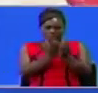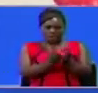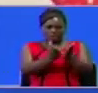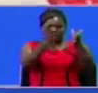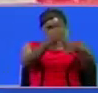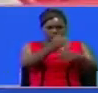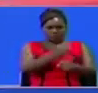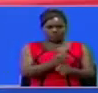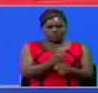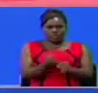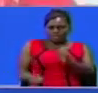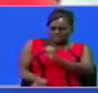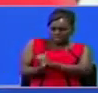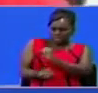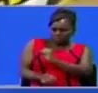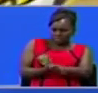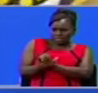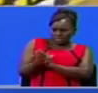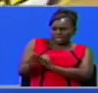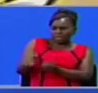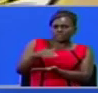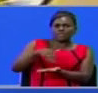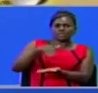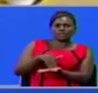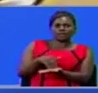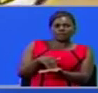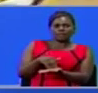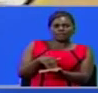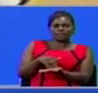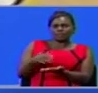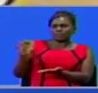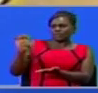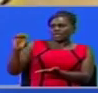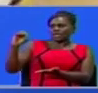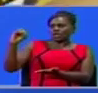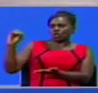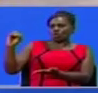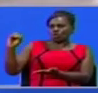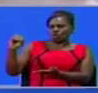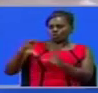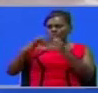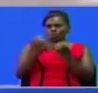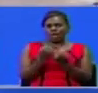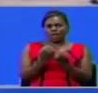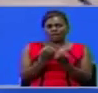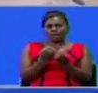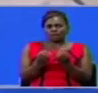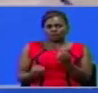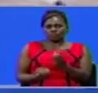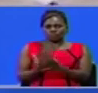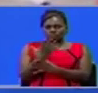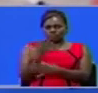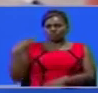Association. He takes us through the association's center. EcoWorld formed the Blue Team, a group comprising